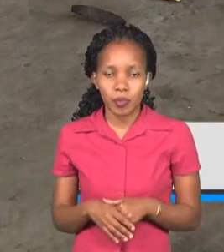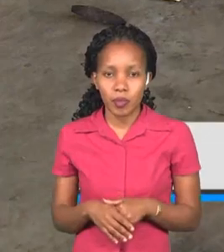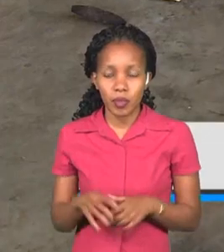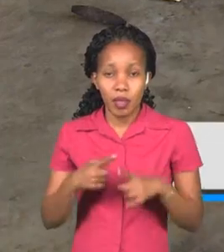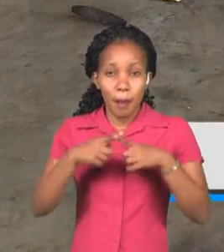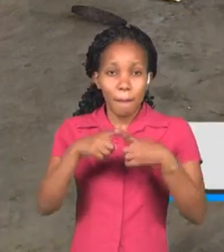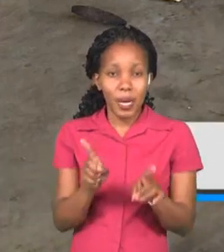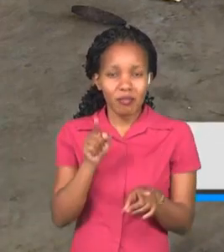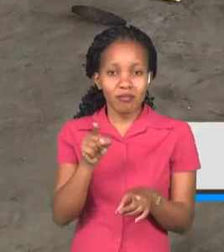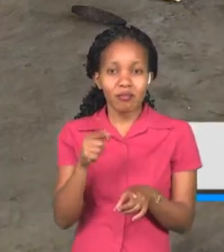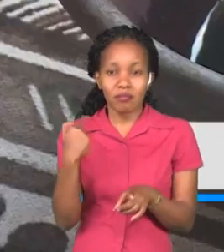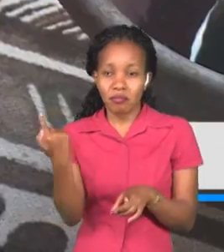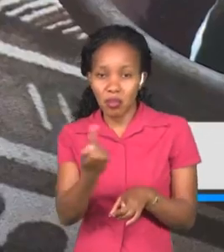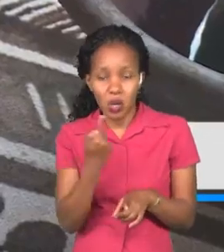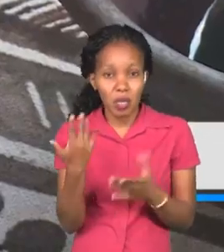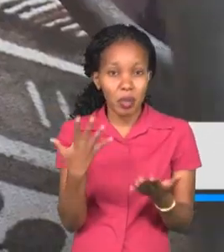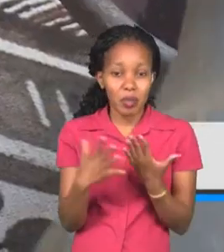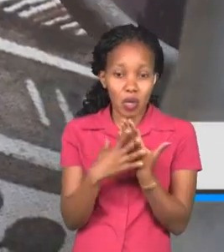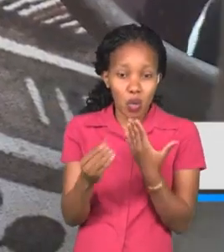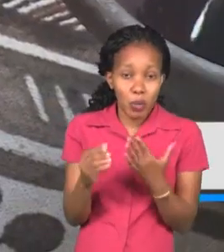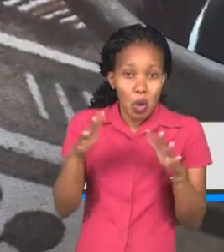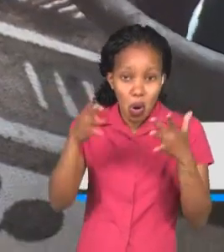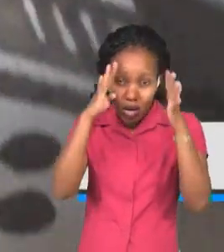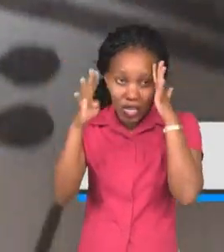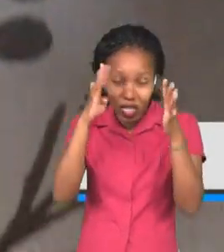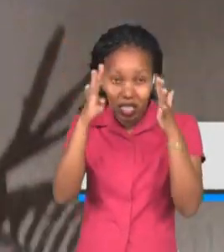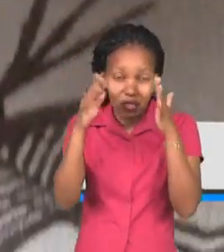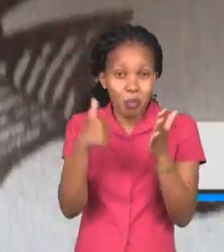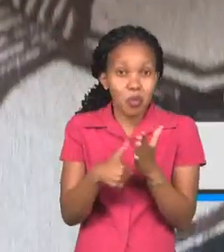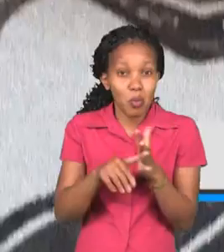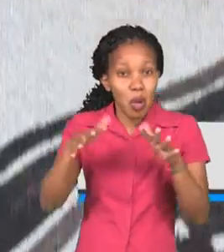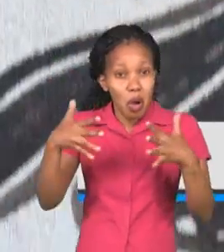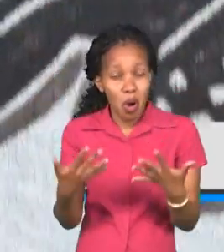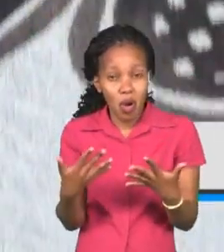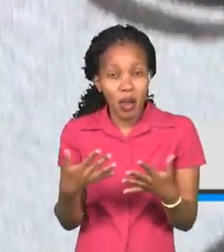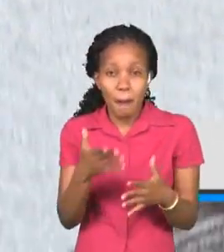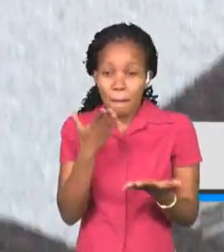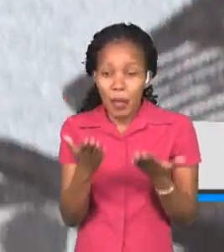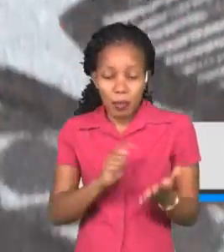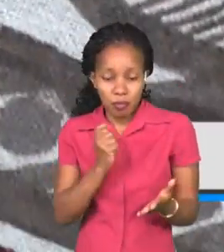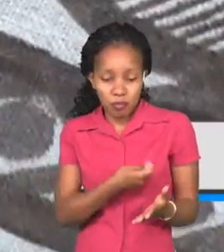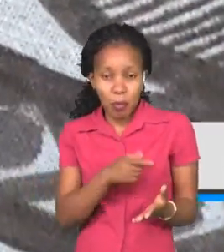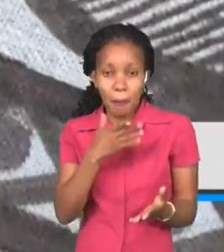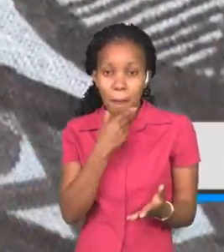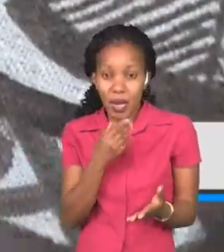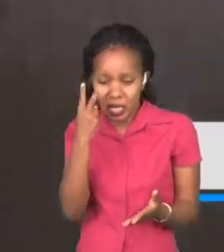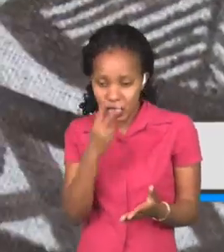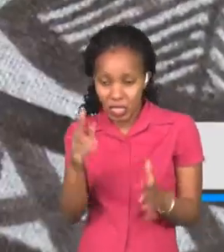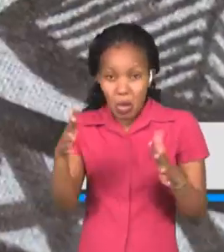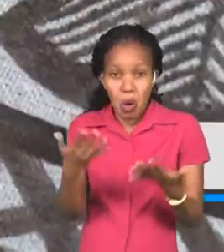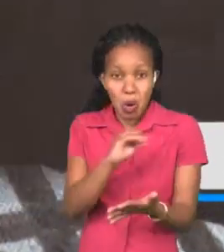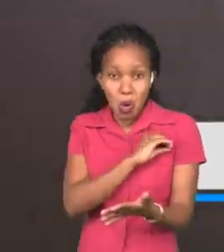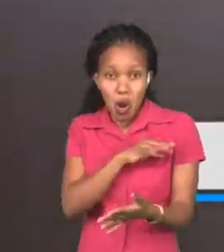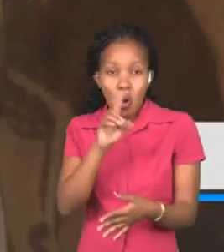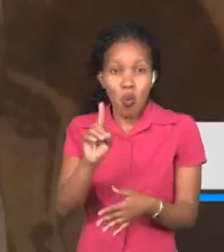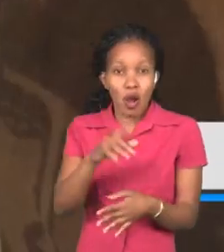But is this just a random resemblance or creative coincidence? Or did Pablo Picasso actually see or even own one of the